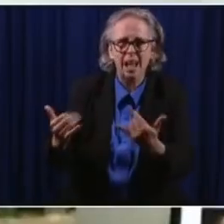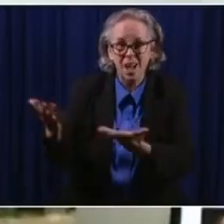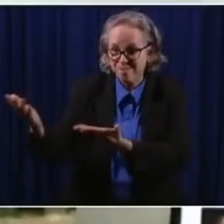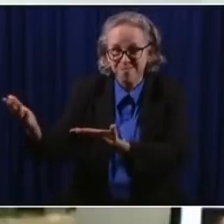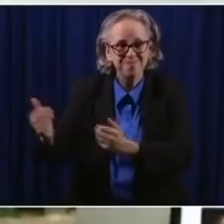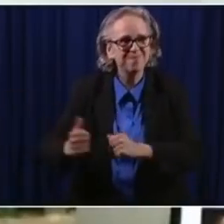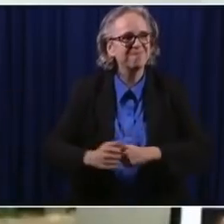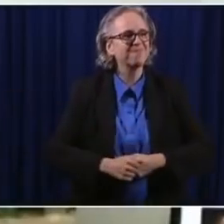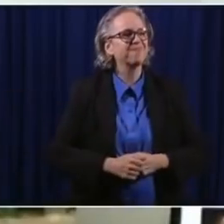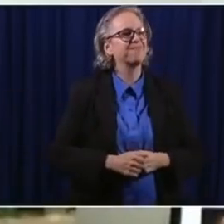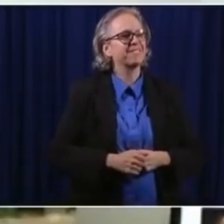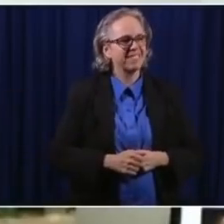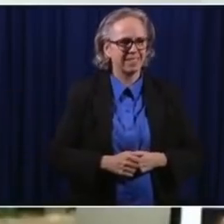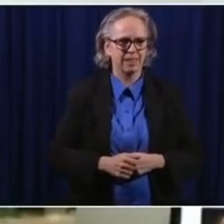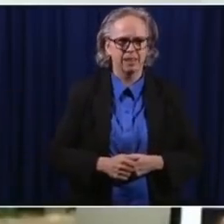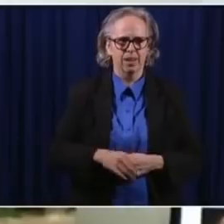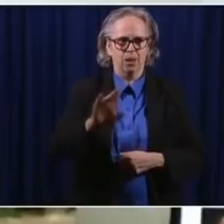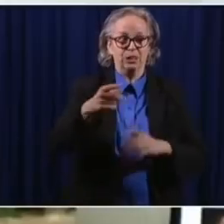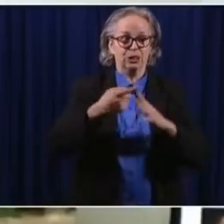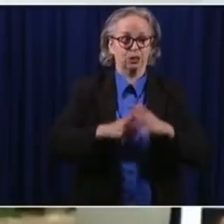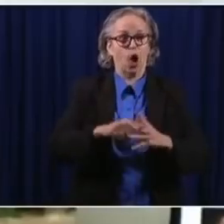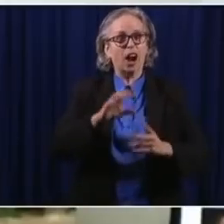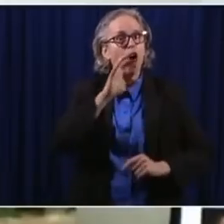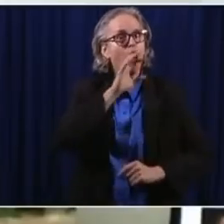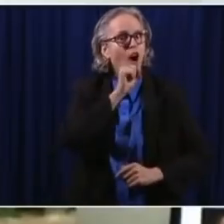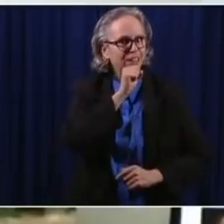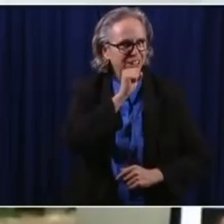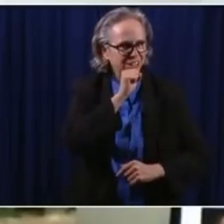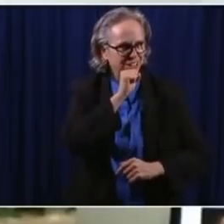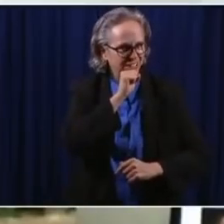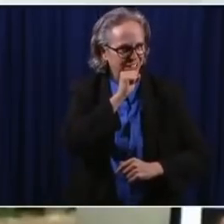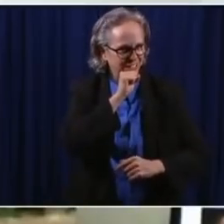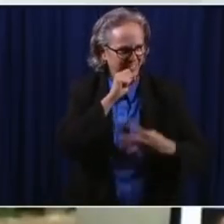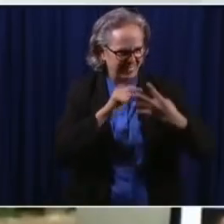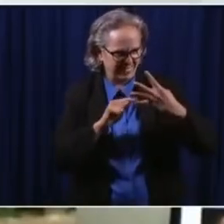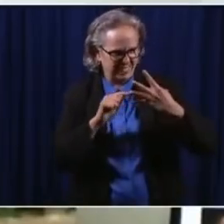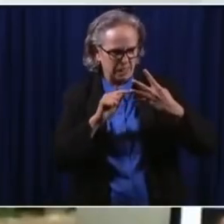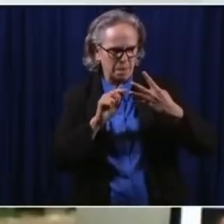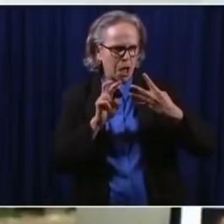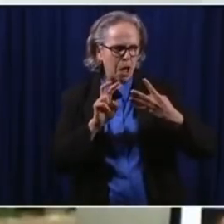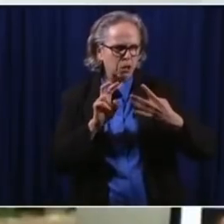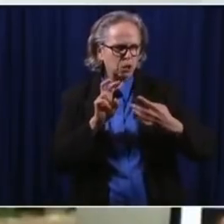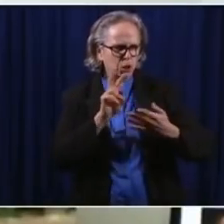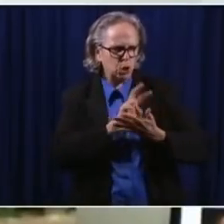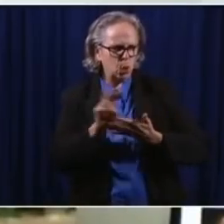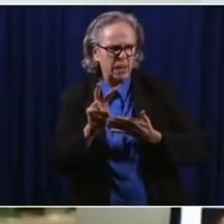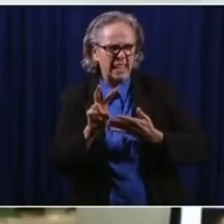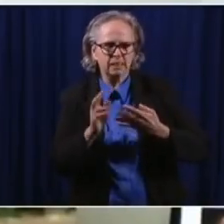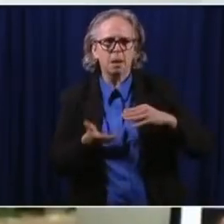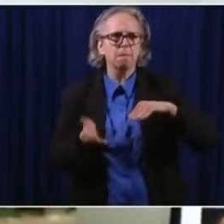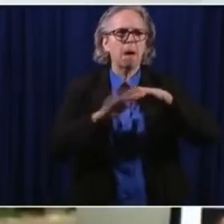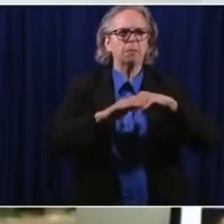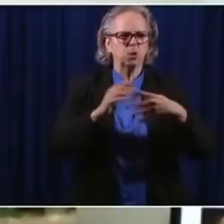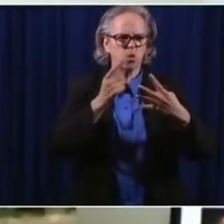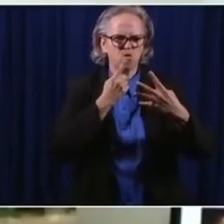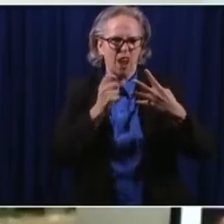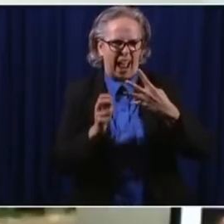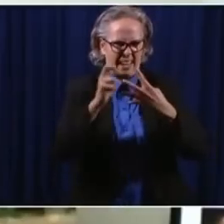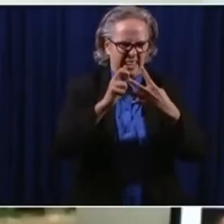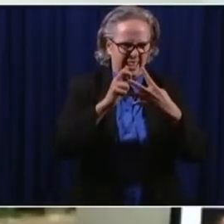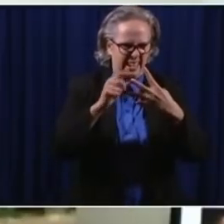we started with the orange color code. After about 2 weeks, we moved up. We had a few weeks of